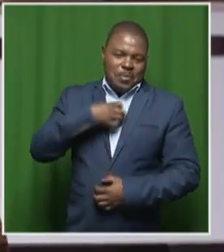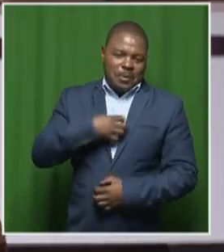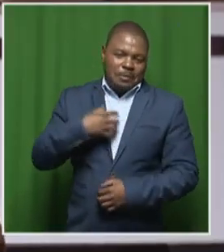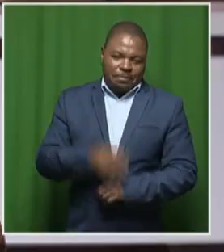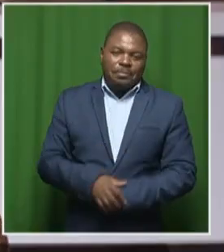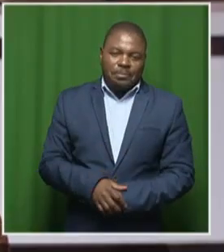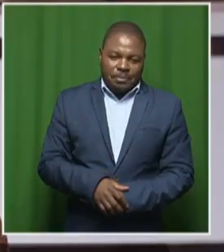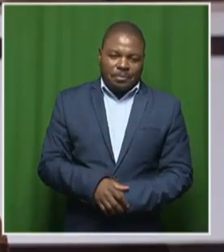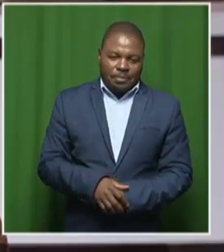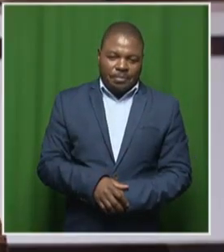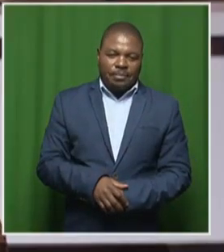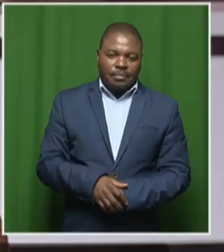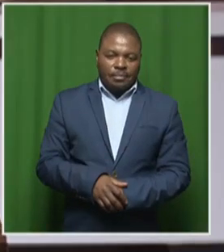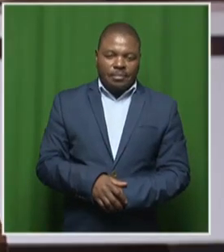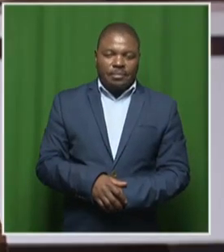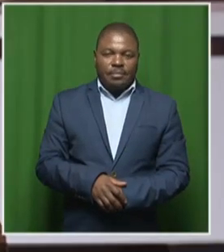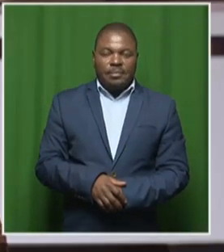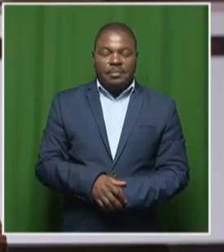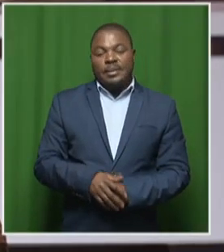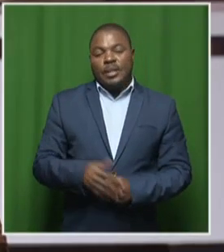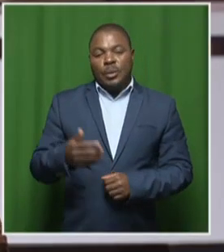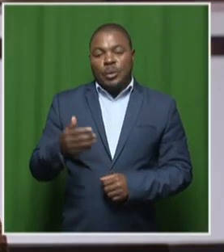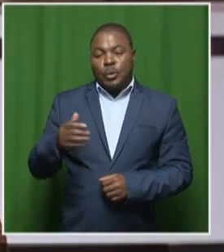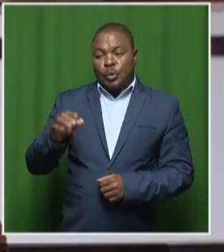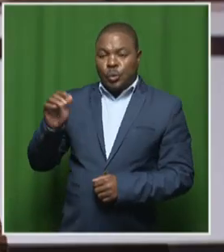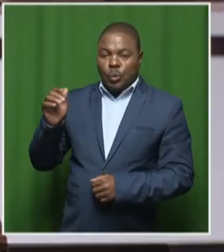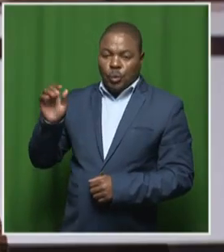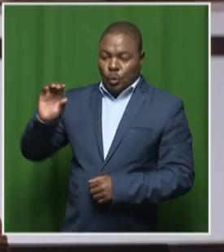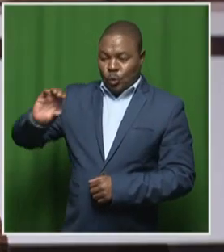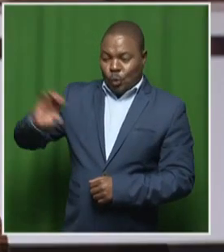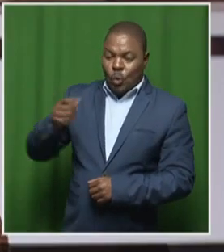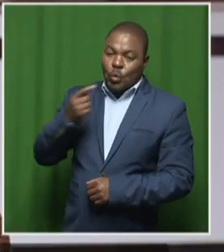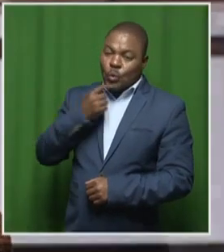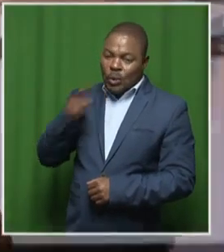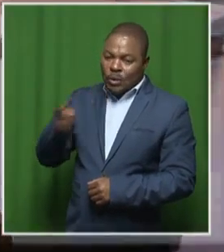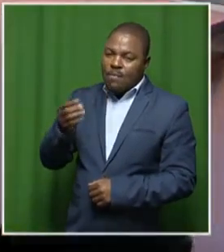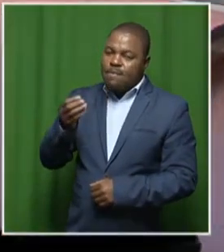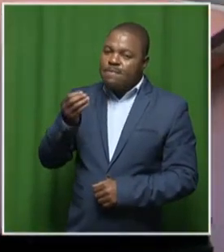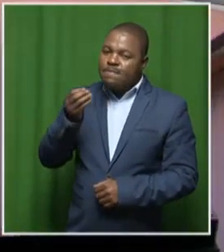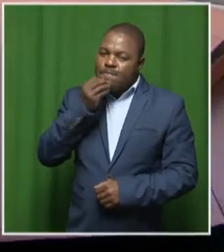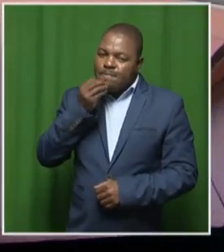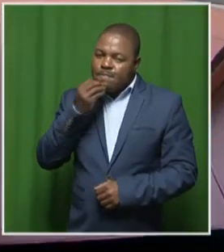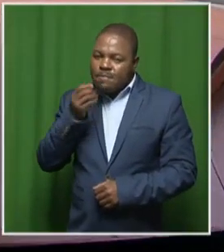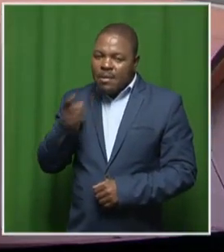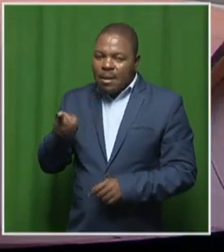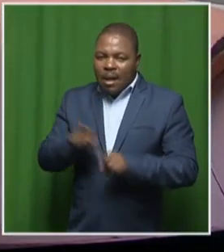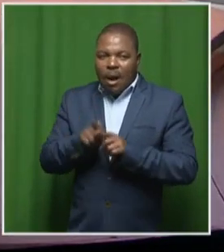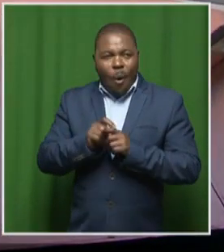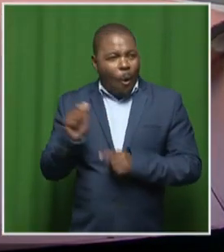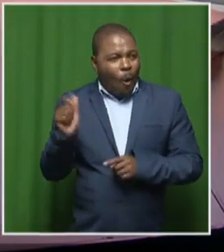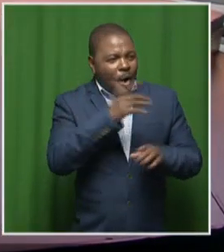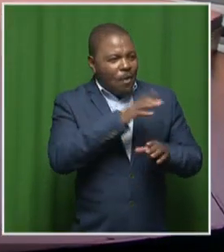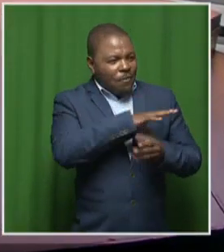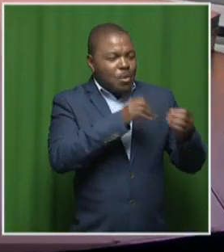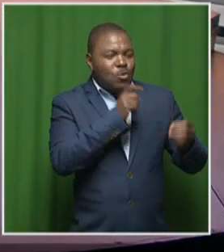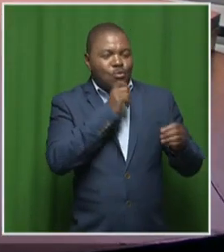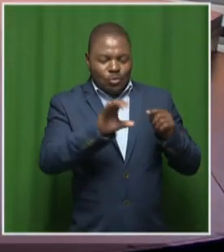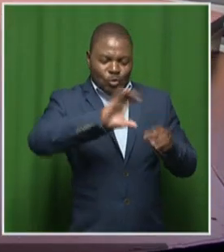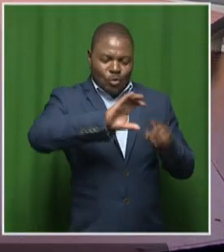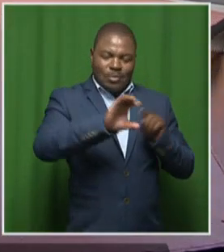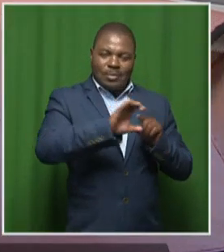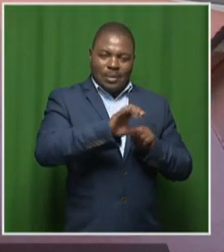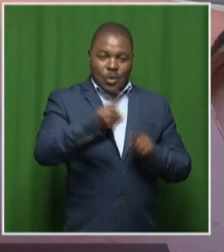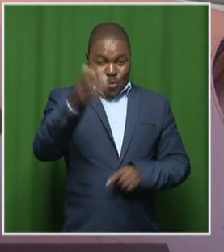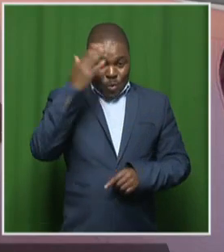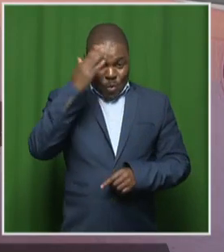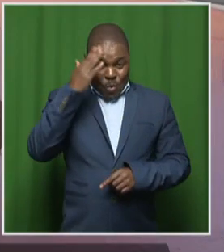But I can go back now. As they say, you know, salt is the only material, food material that binds all family. You know, no matter how broke we